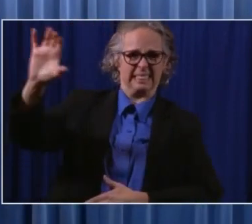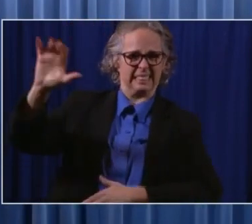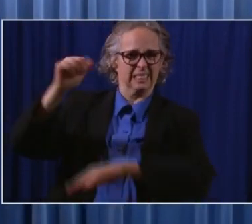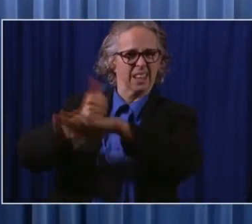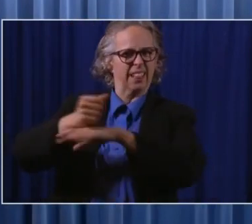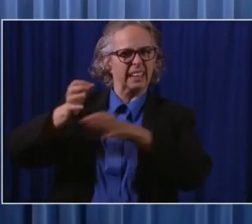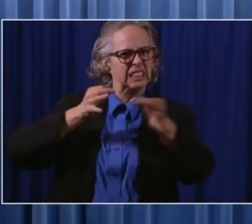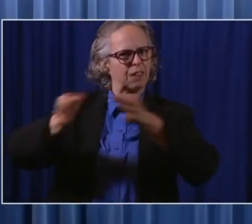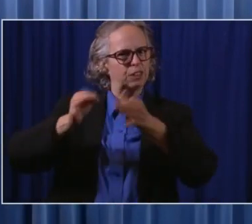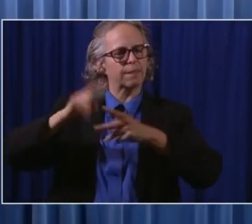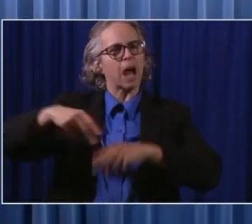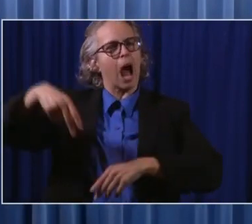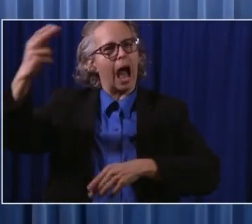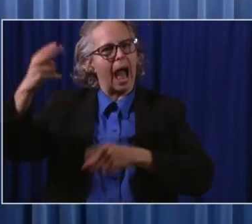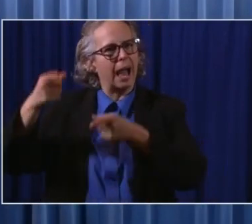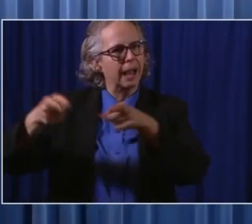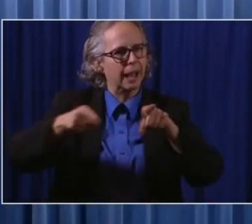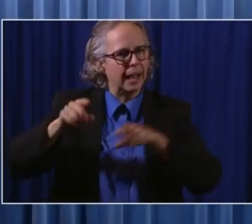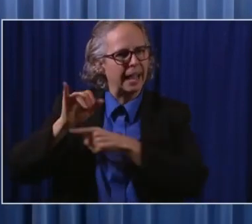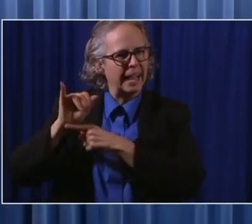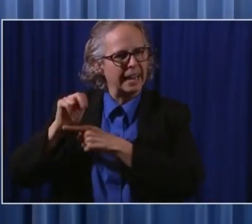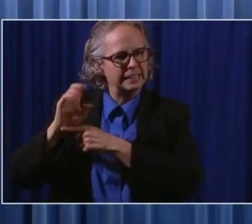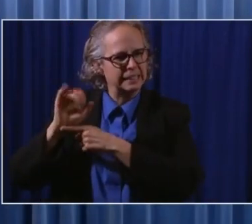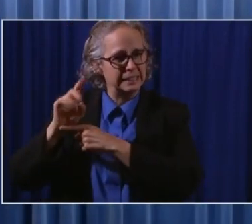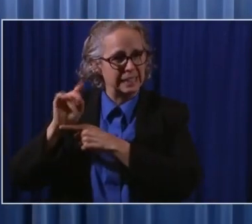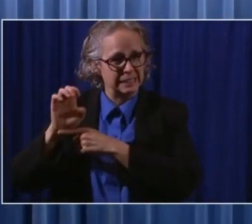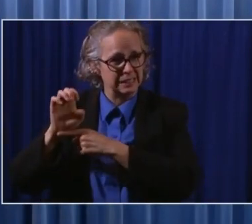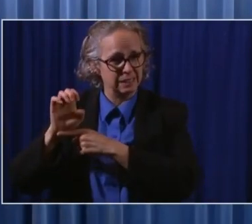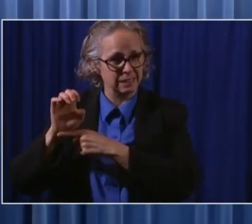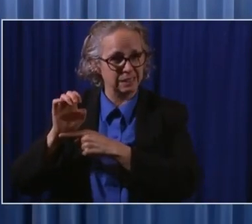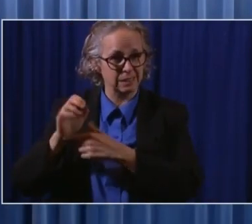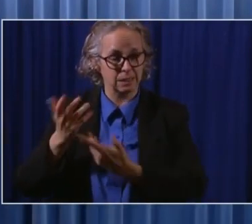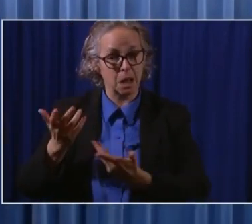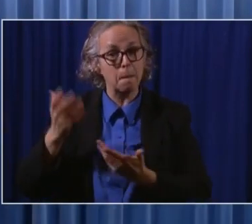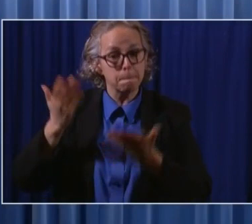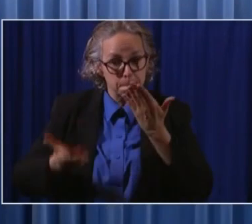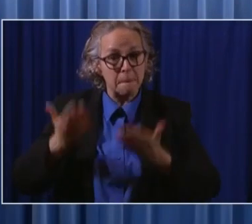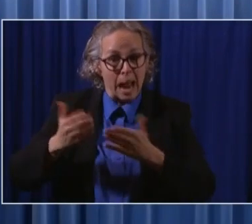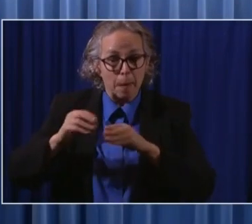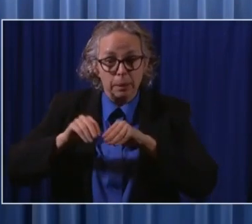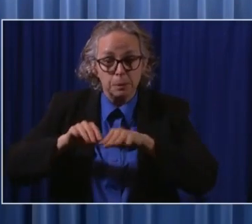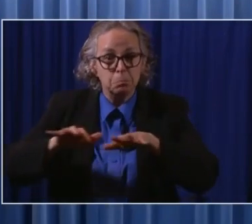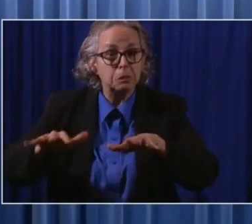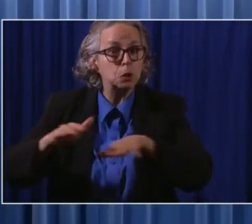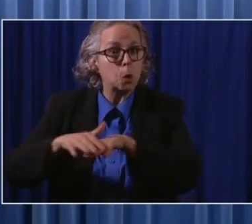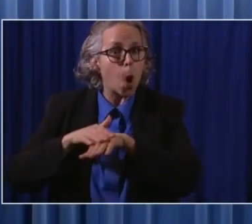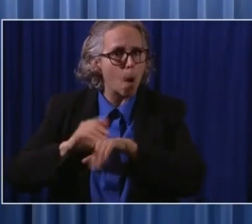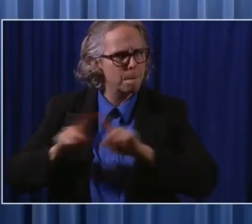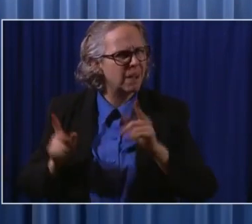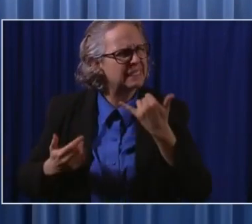be slowing down, not as many indicators, but they're over that level.